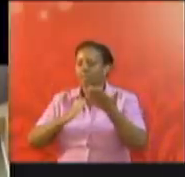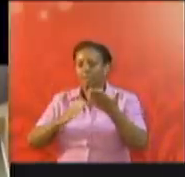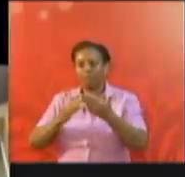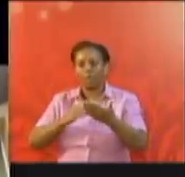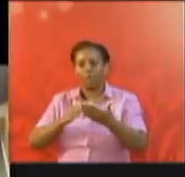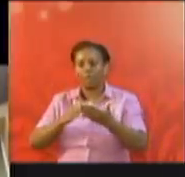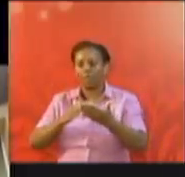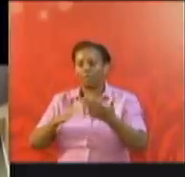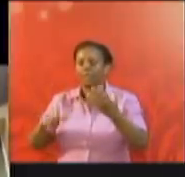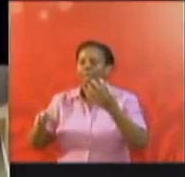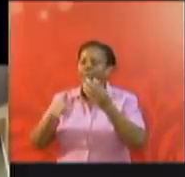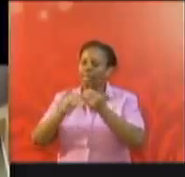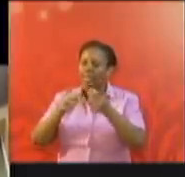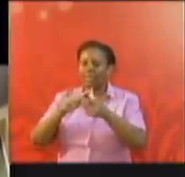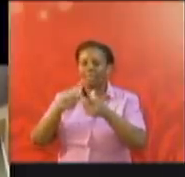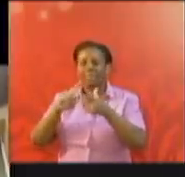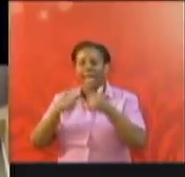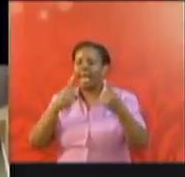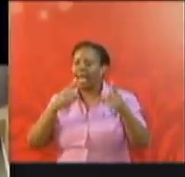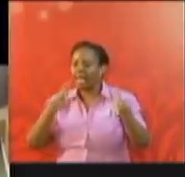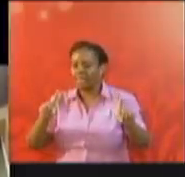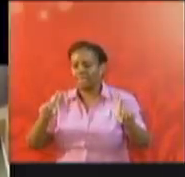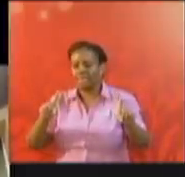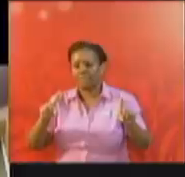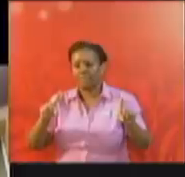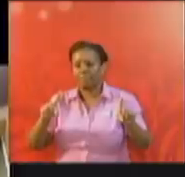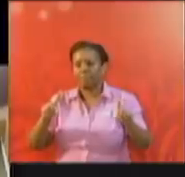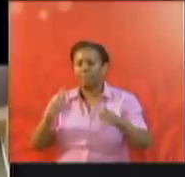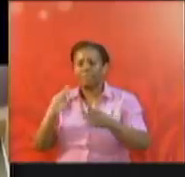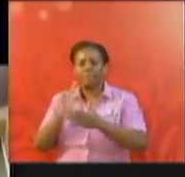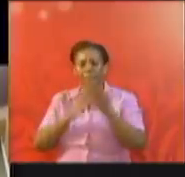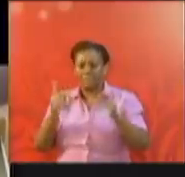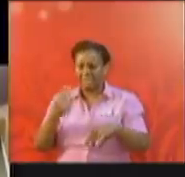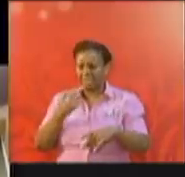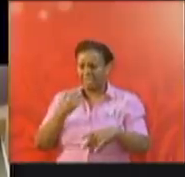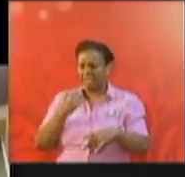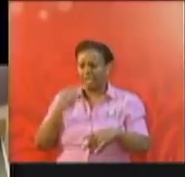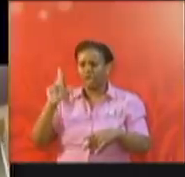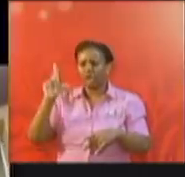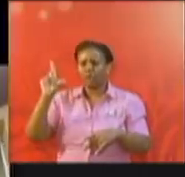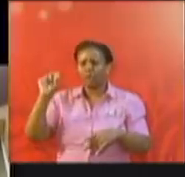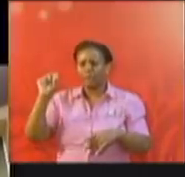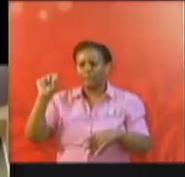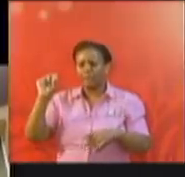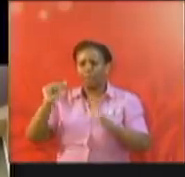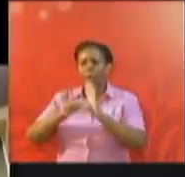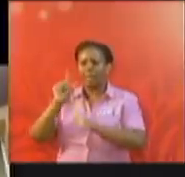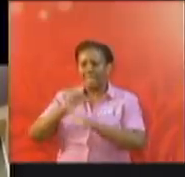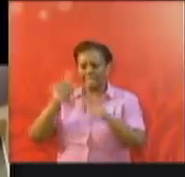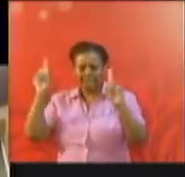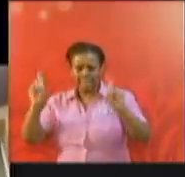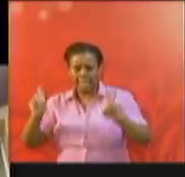me. She said she has been swabbed since the 20th of August at the Superior Health Center, and she's not getting any